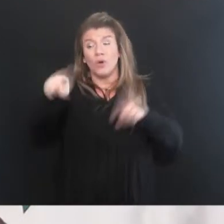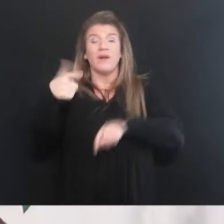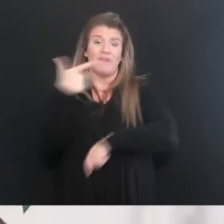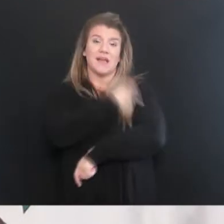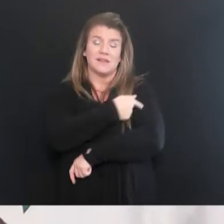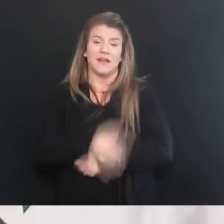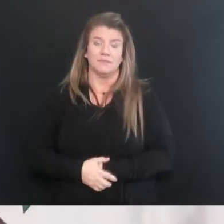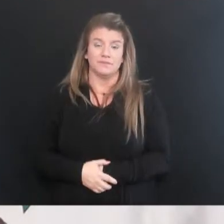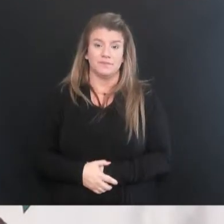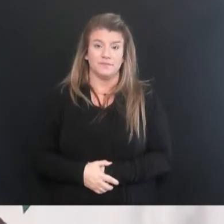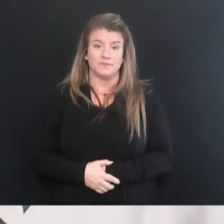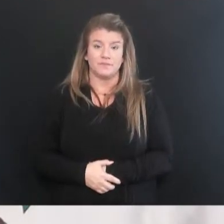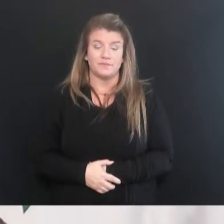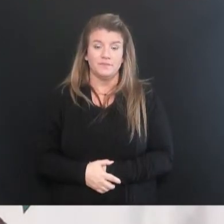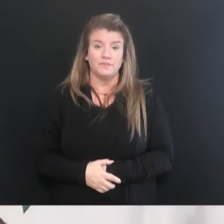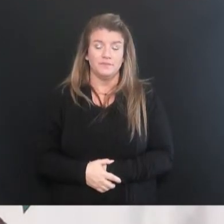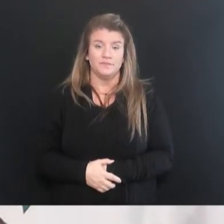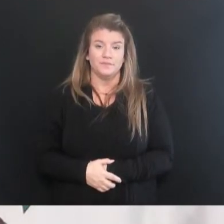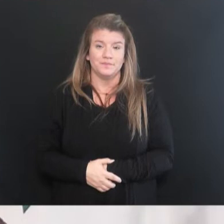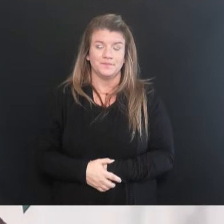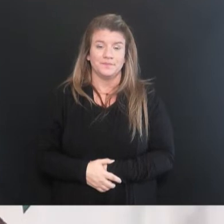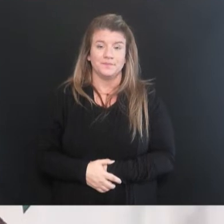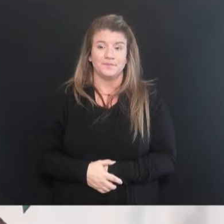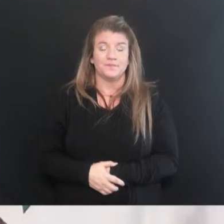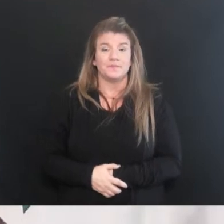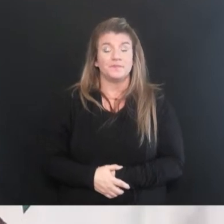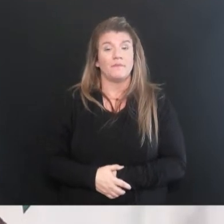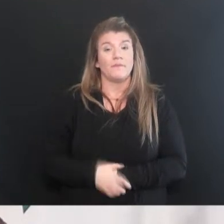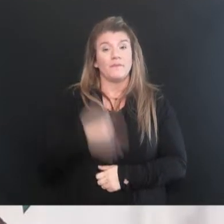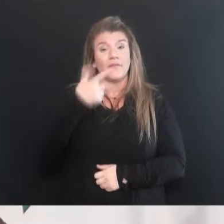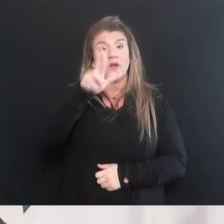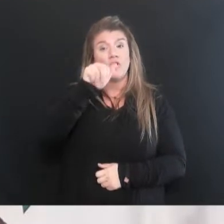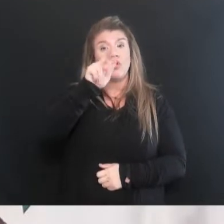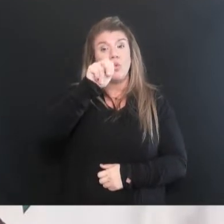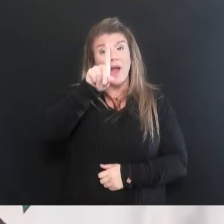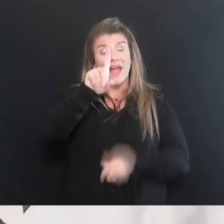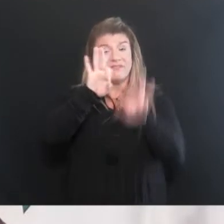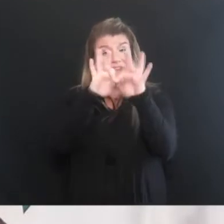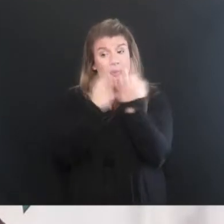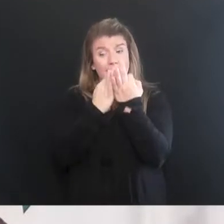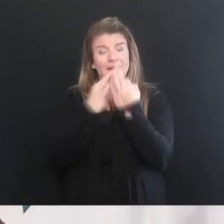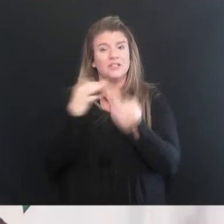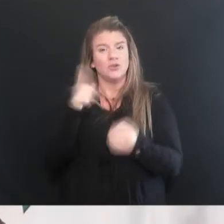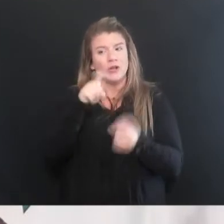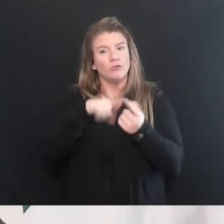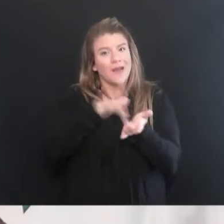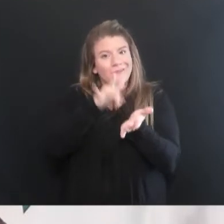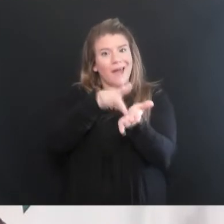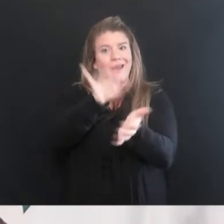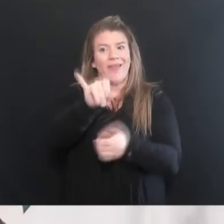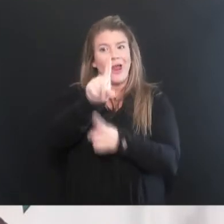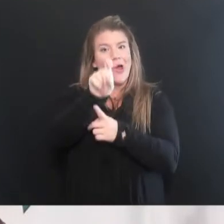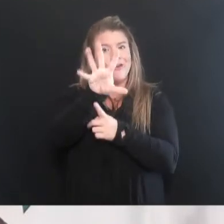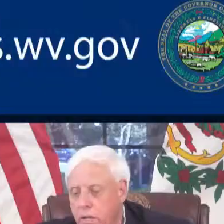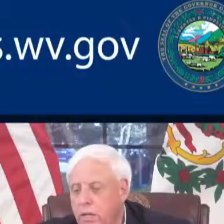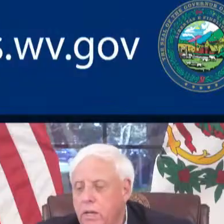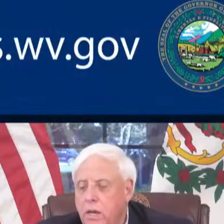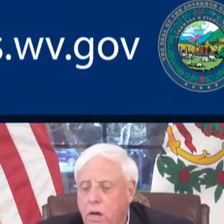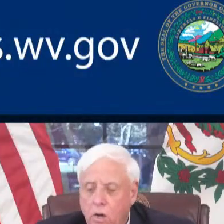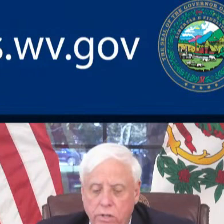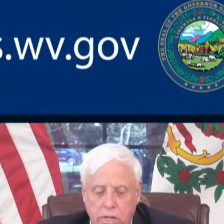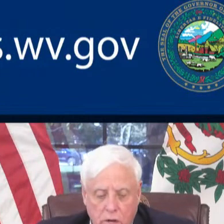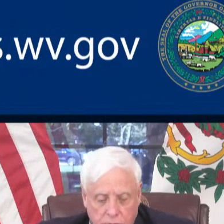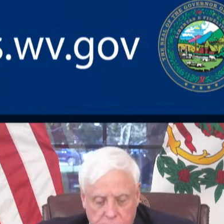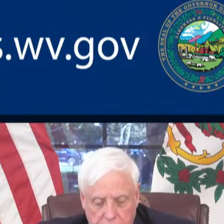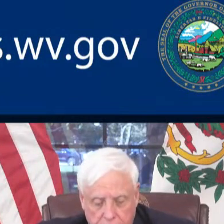vaccinated. You know, our grand families take advantage of this $150 voucher.